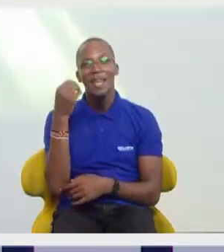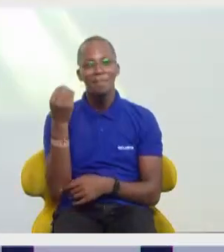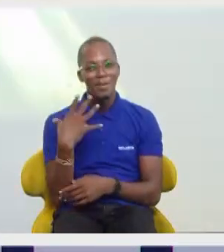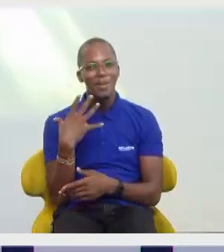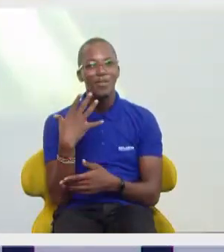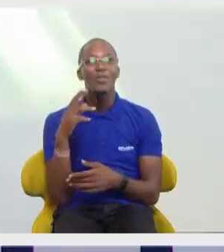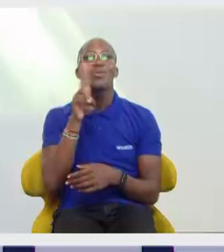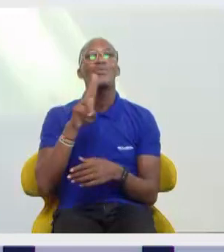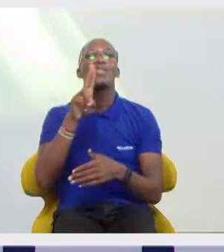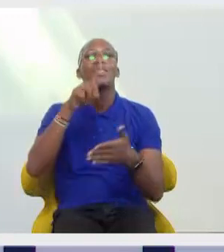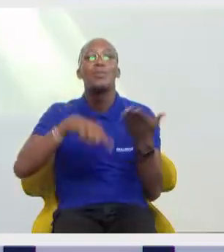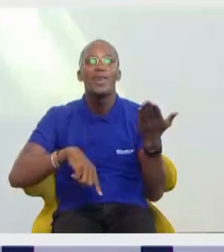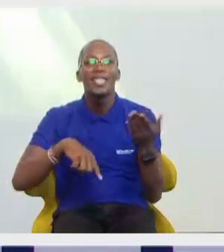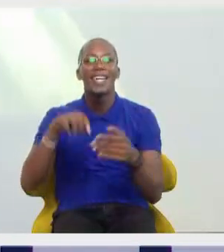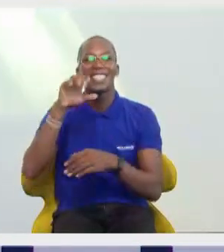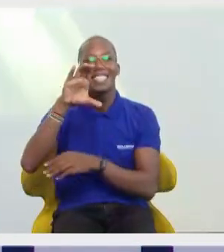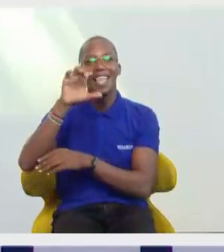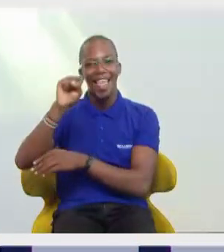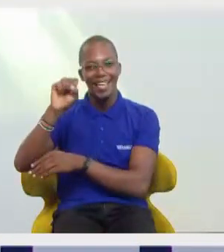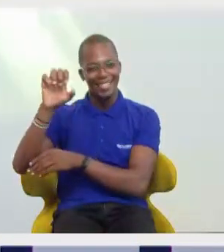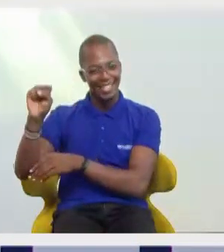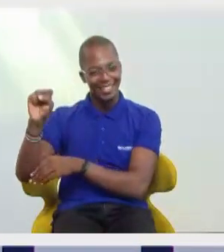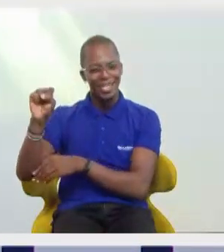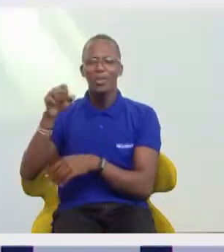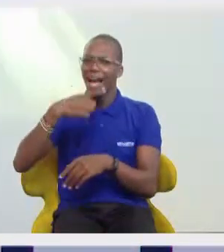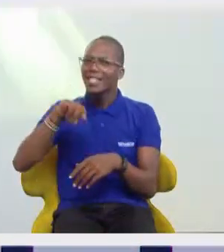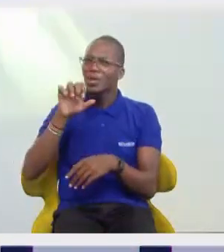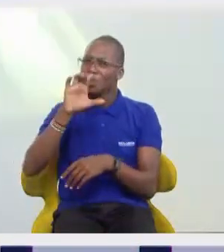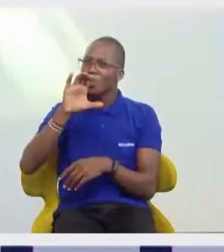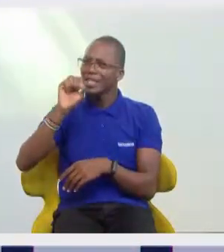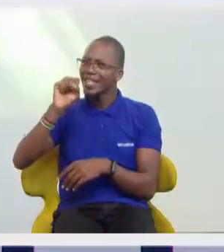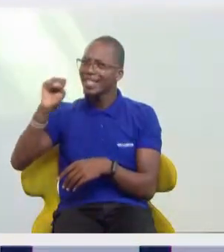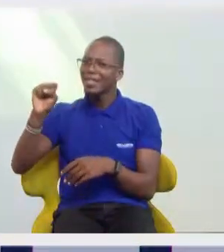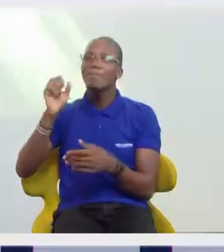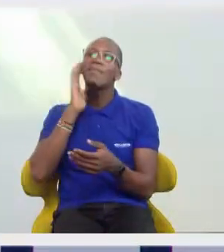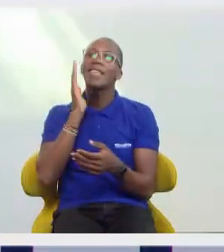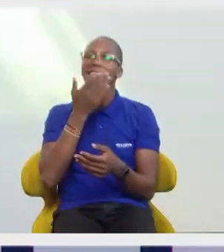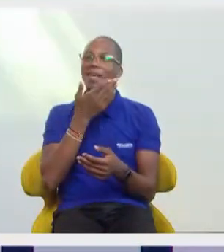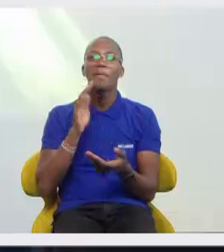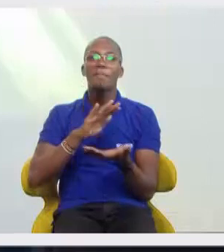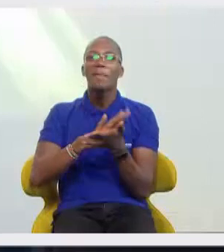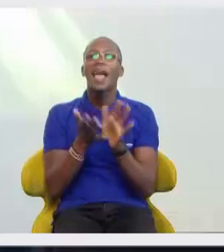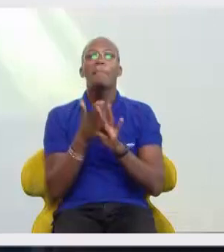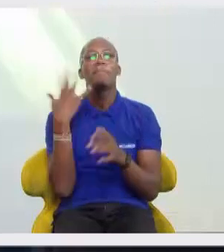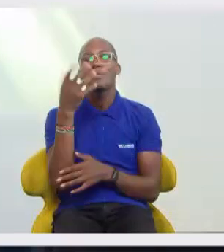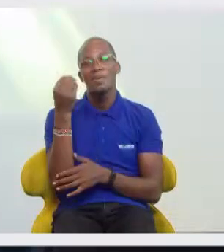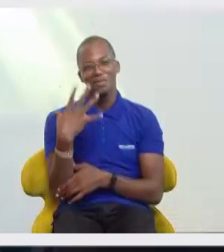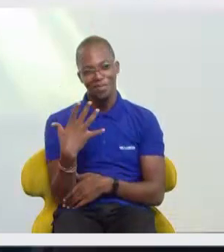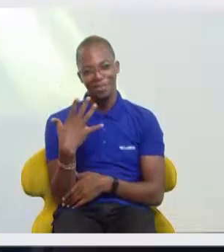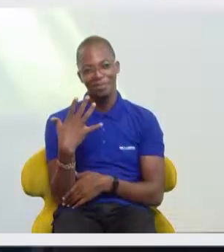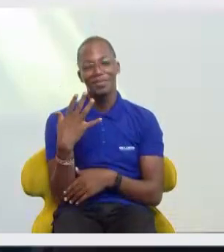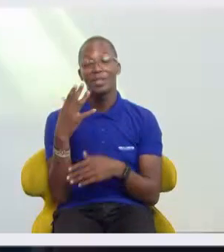CSS language. So we use CSS to decorate our page. So on